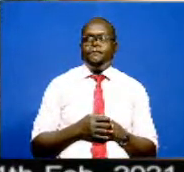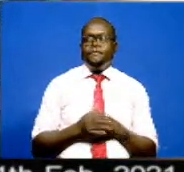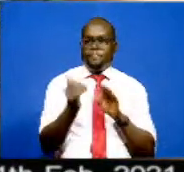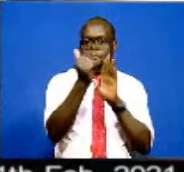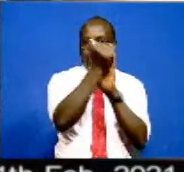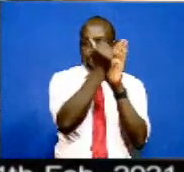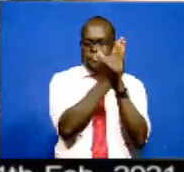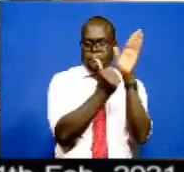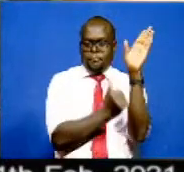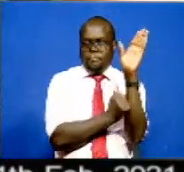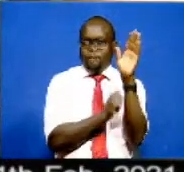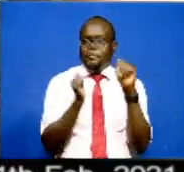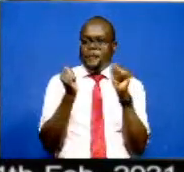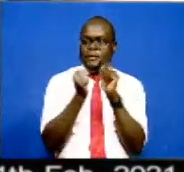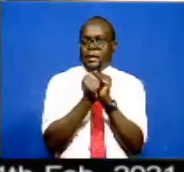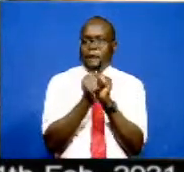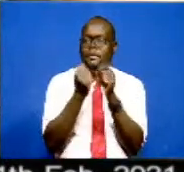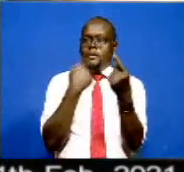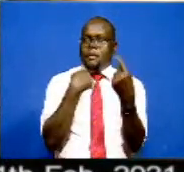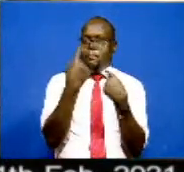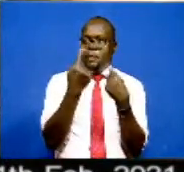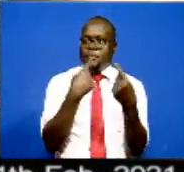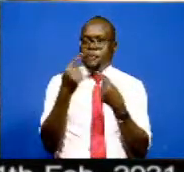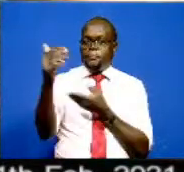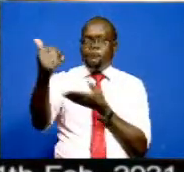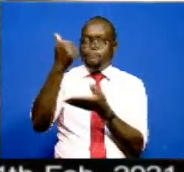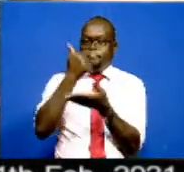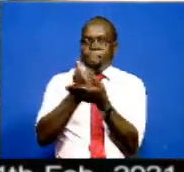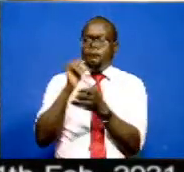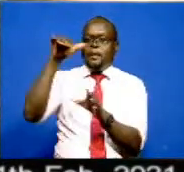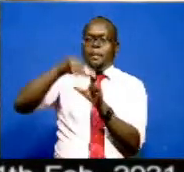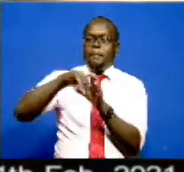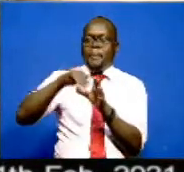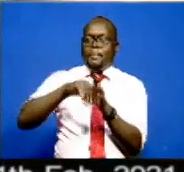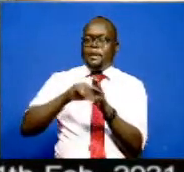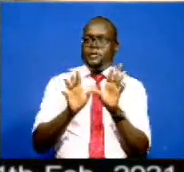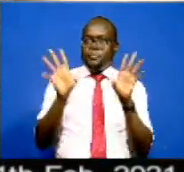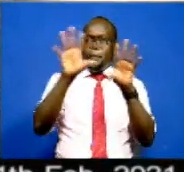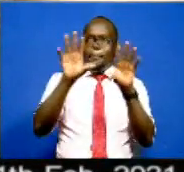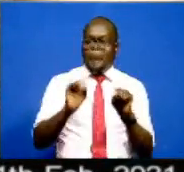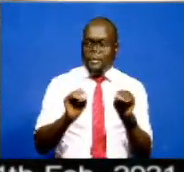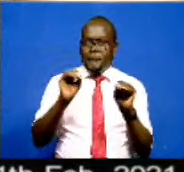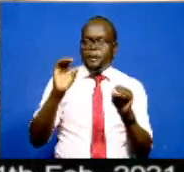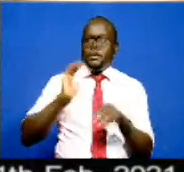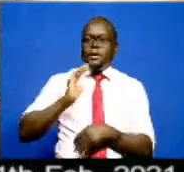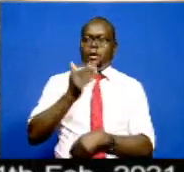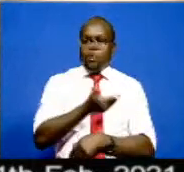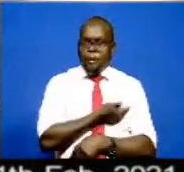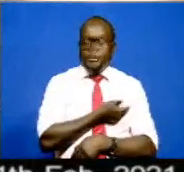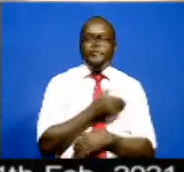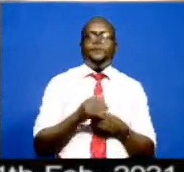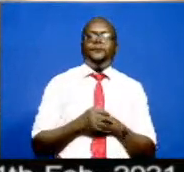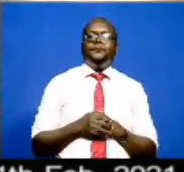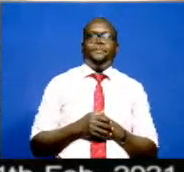Order number 10, motion. Appointment of members to the Budget and Appropriations